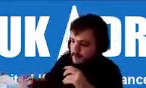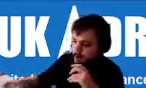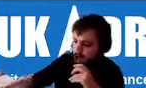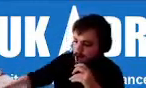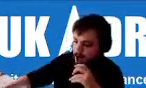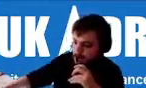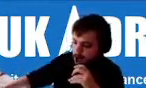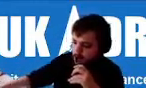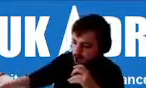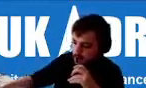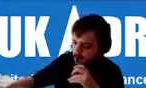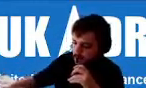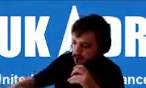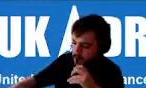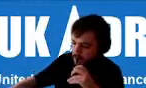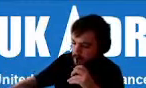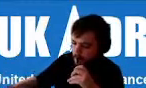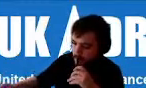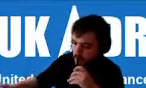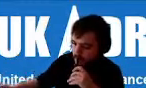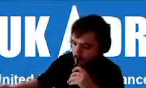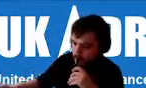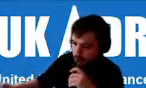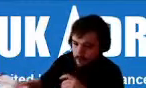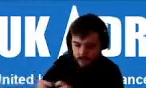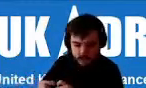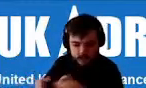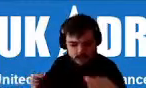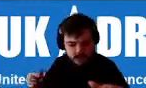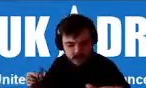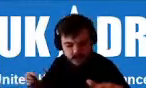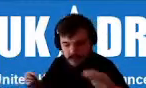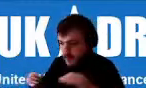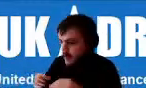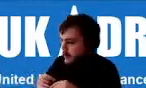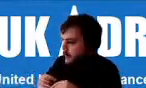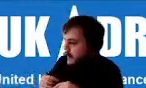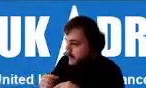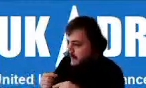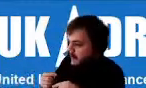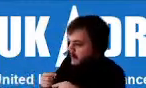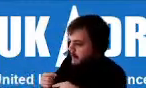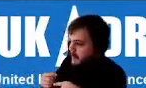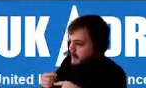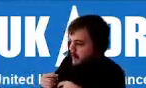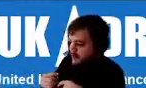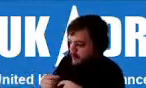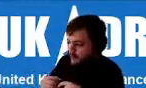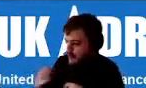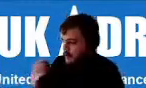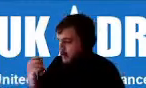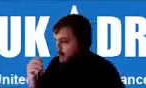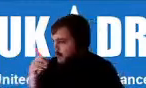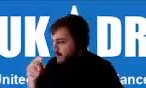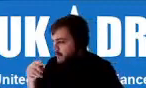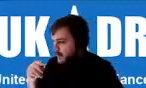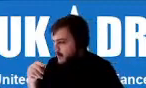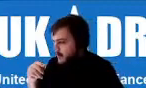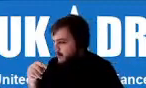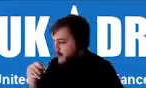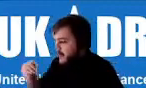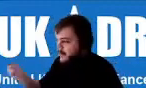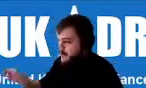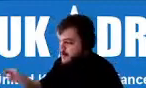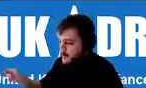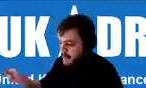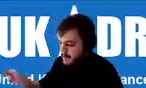upon a new basic theory behind all of this. Yeah, and actually, as you were talking, it reminded me